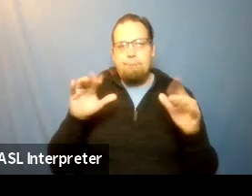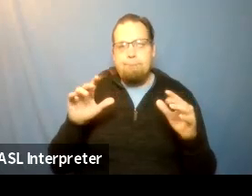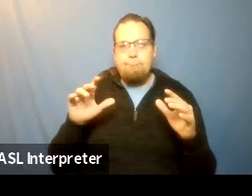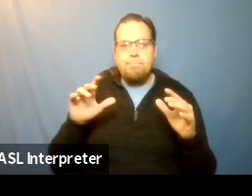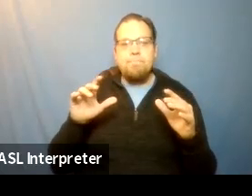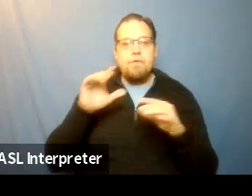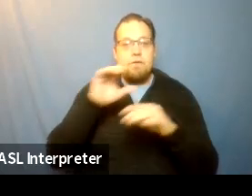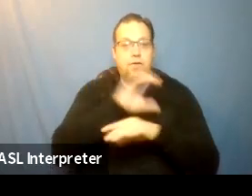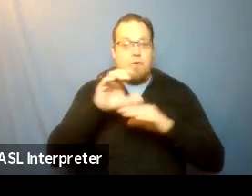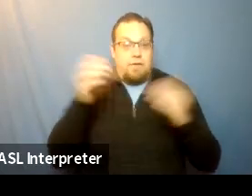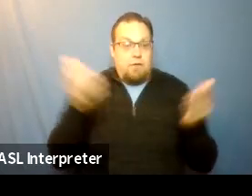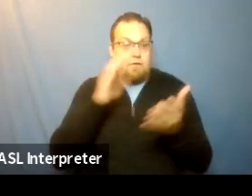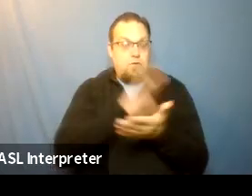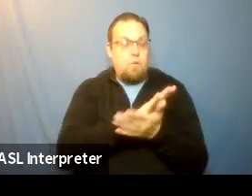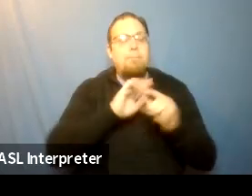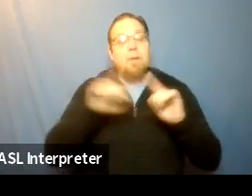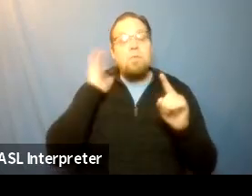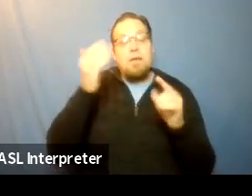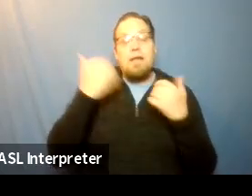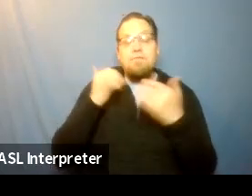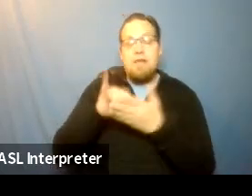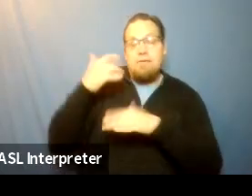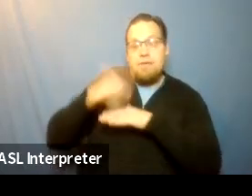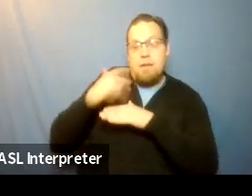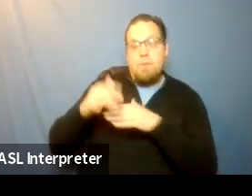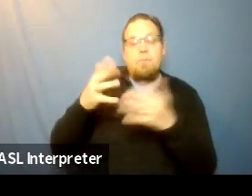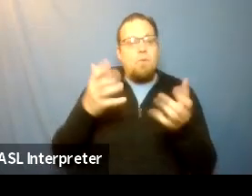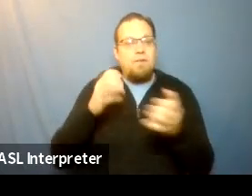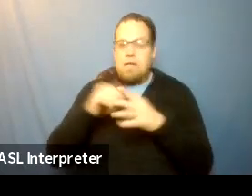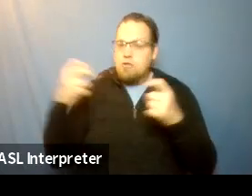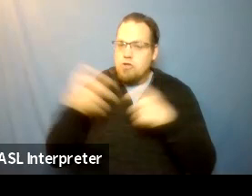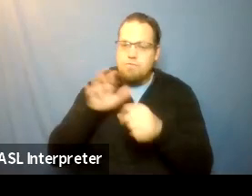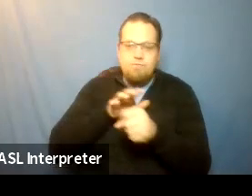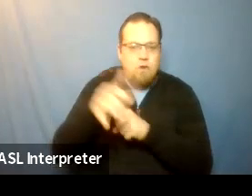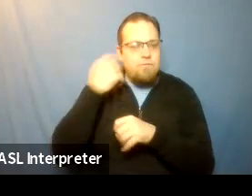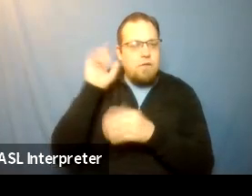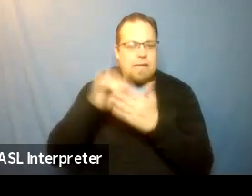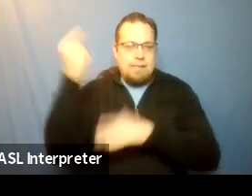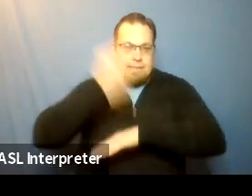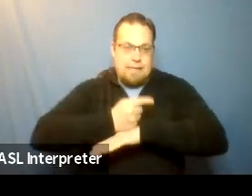computers at the school, but we will have that availability, but really want you to come charged up for the day.